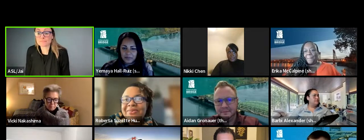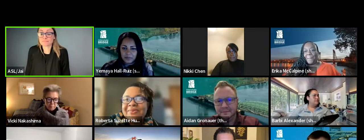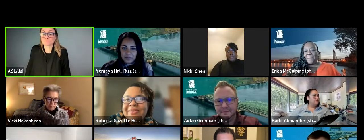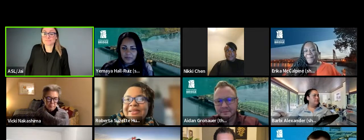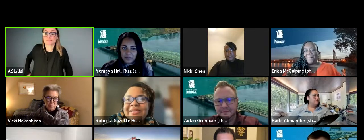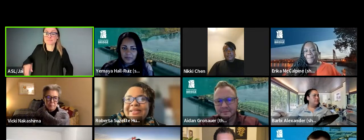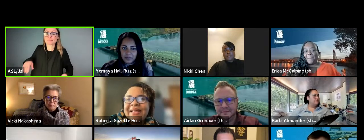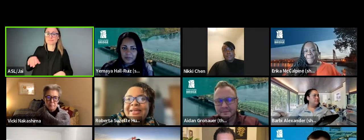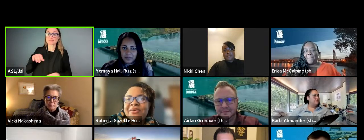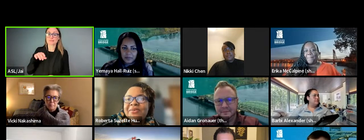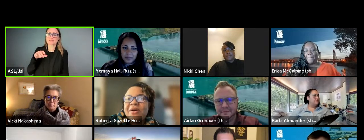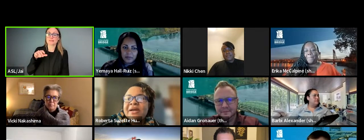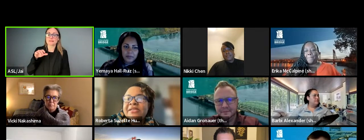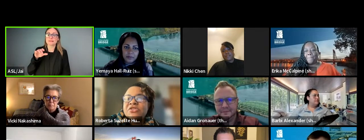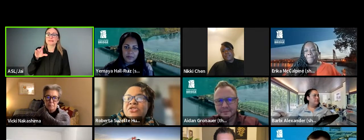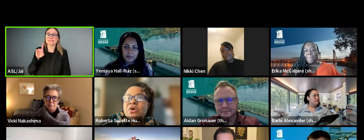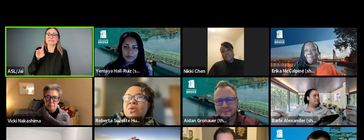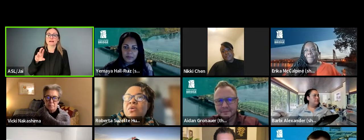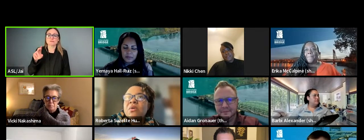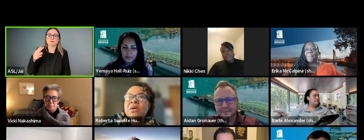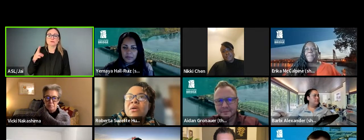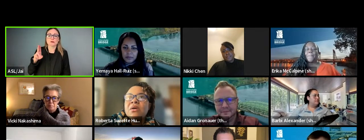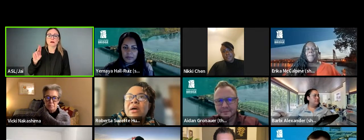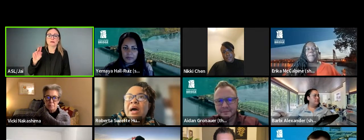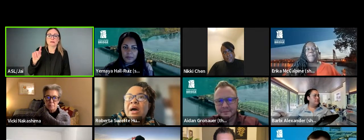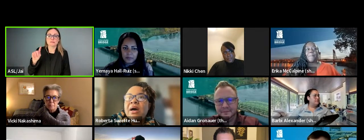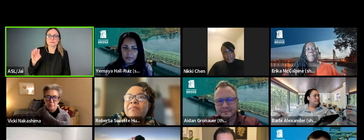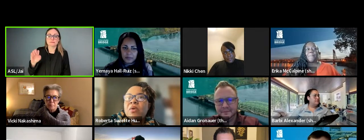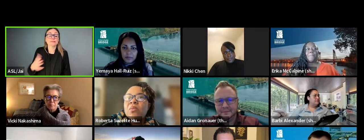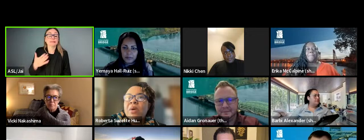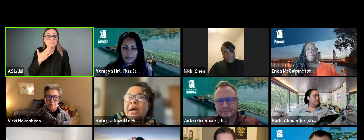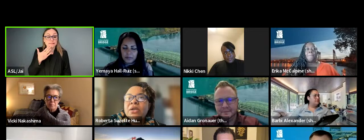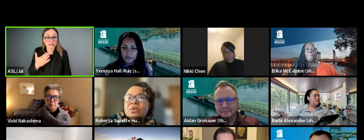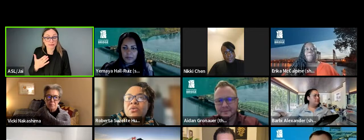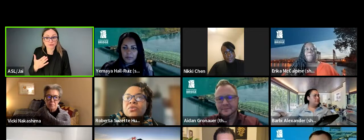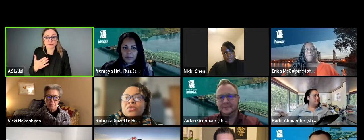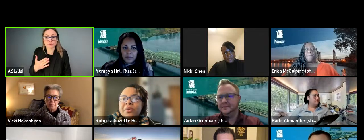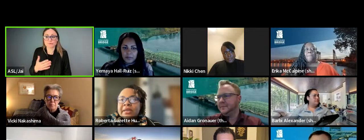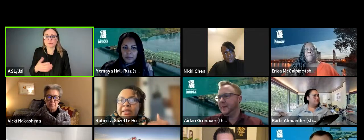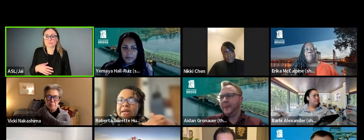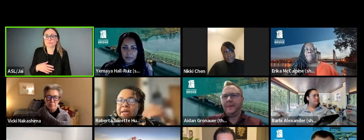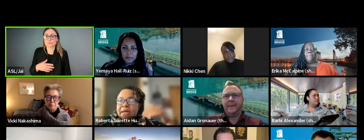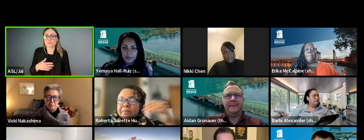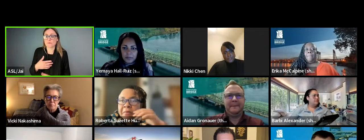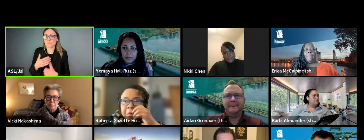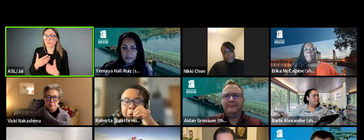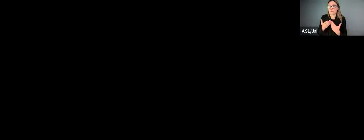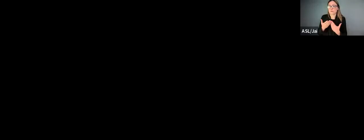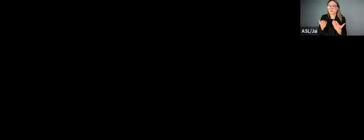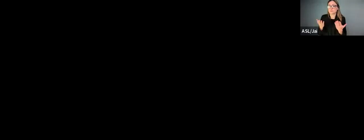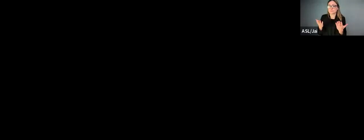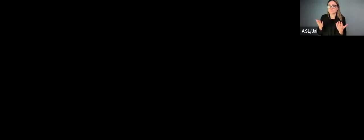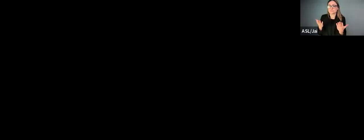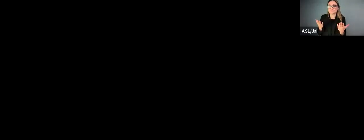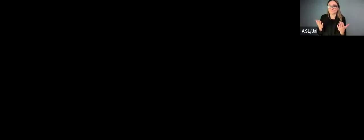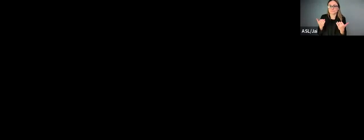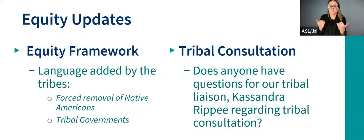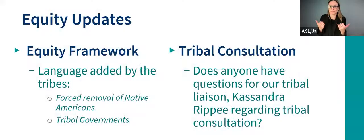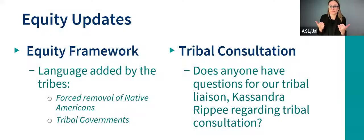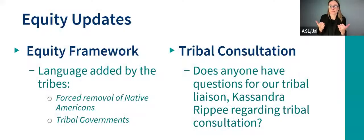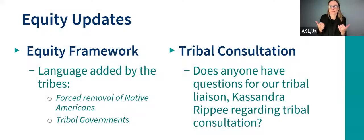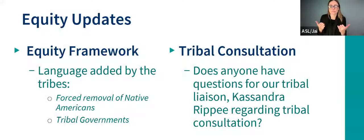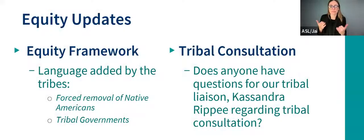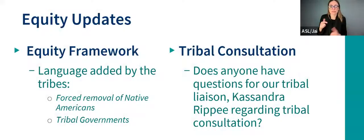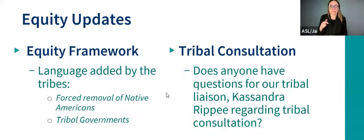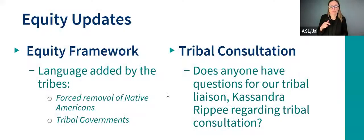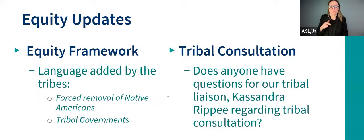Thank you. Thank you. All right. So why don't we, we're going to pass